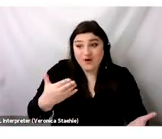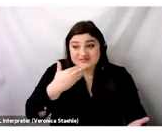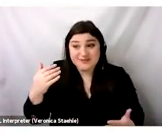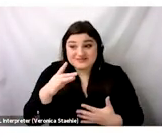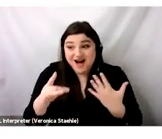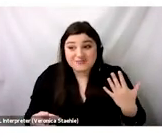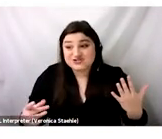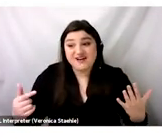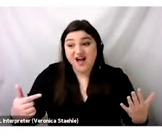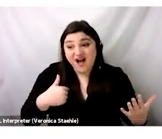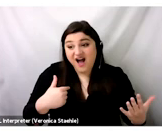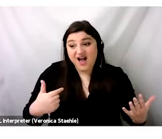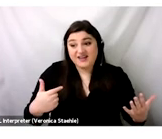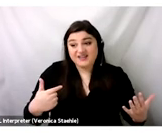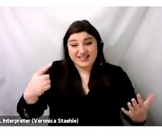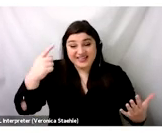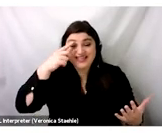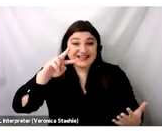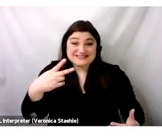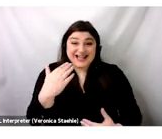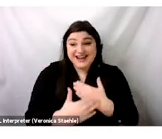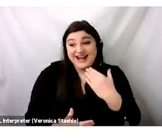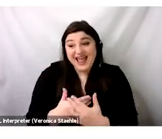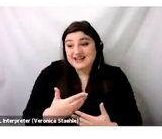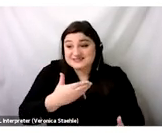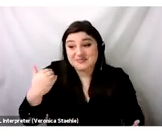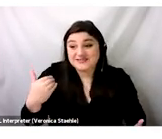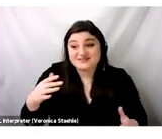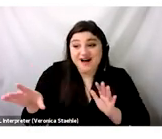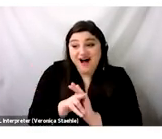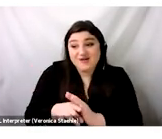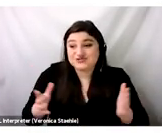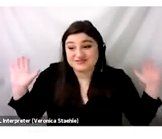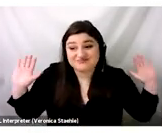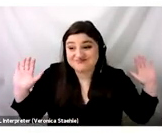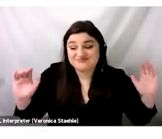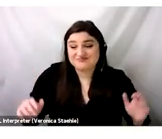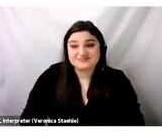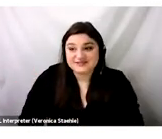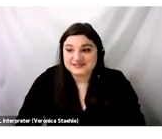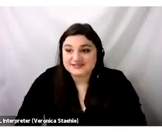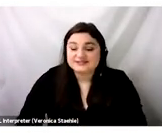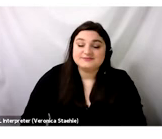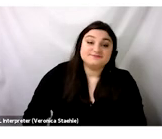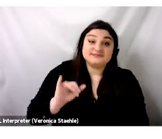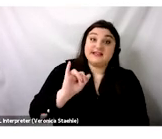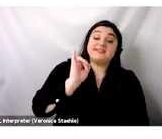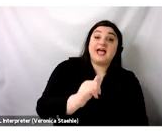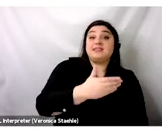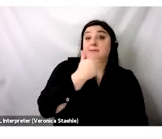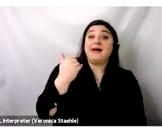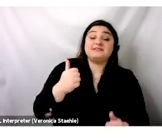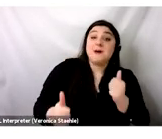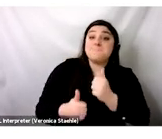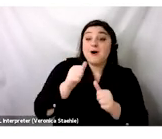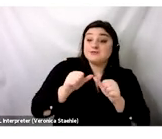the best option, I'm always a secondhand proponent. Yes, the most sustainable garment is the one that